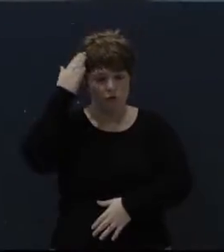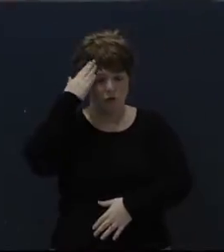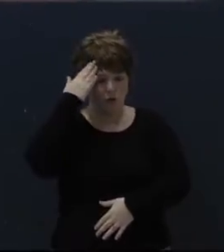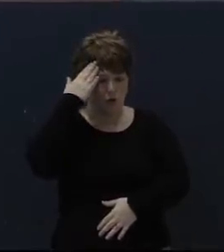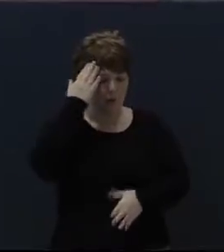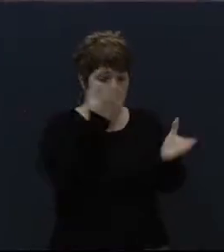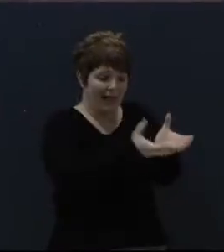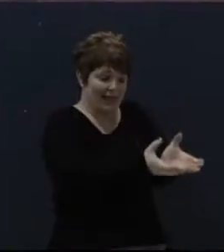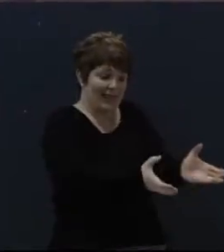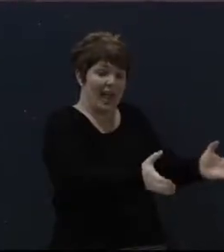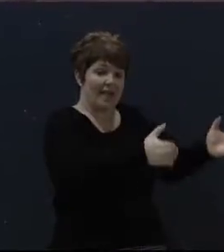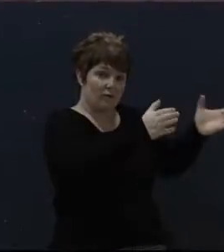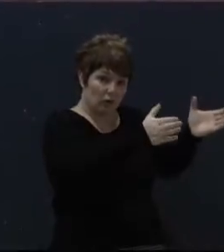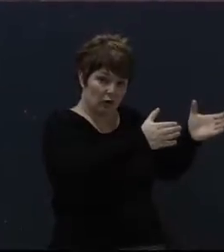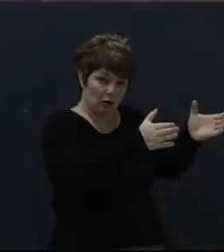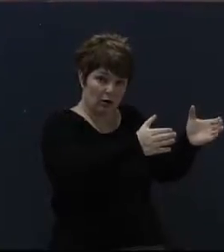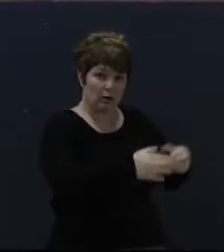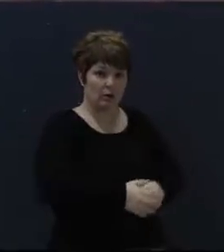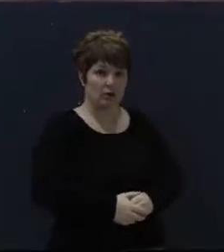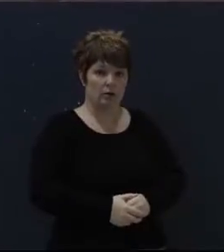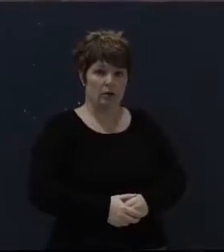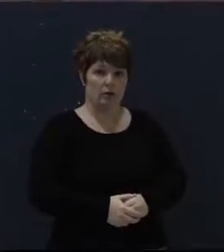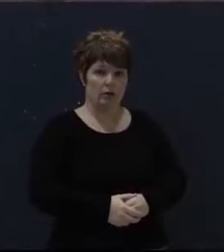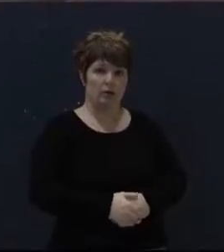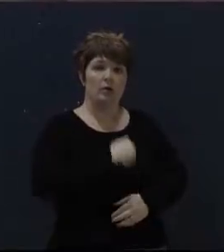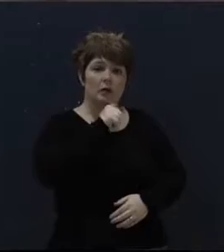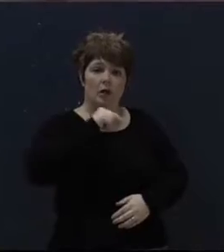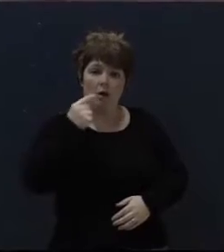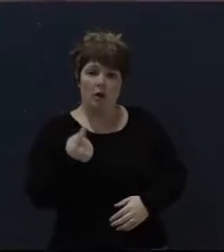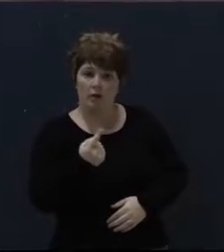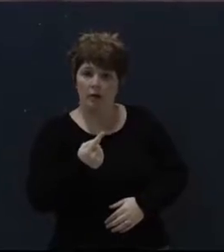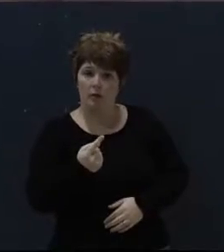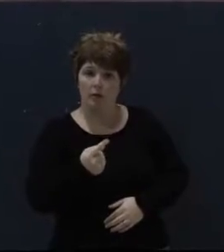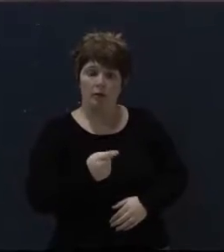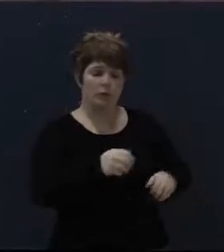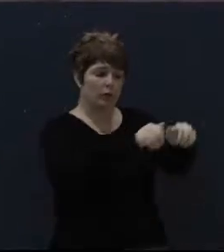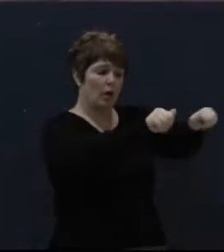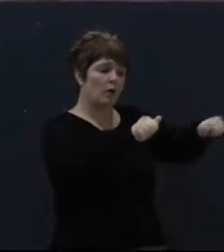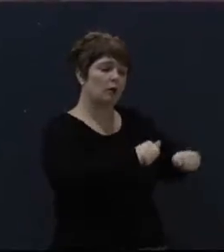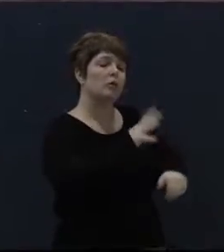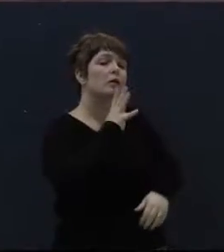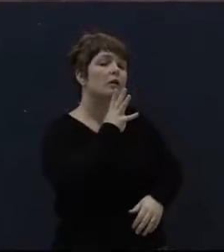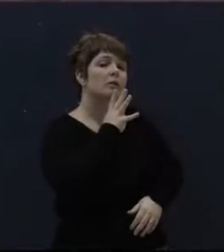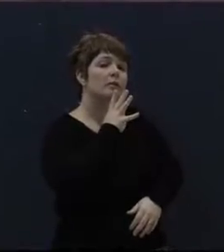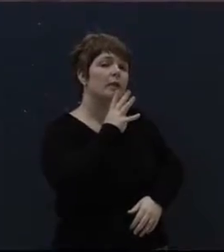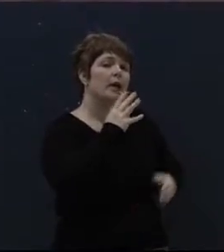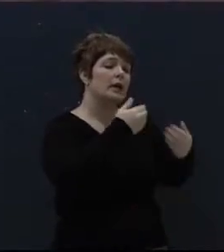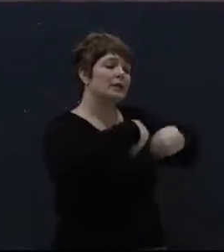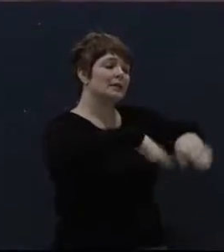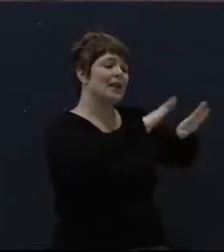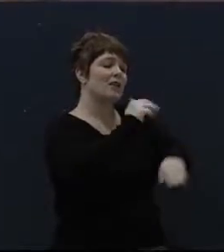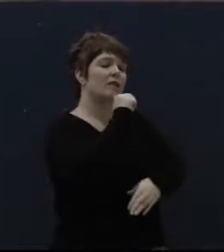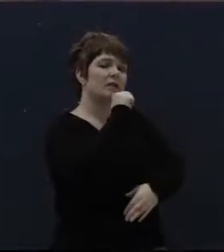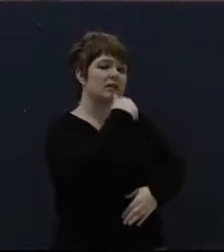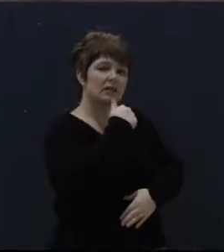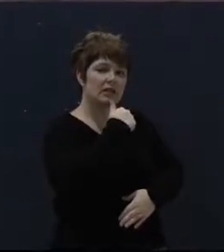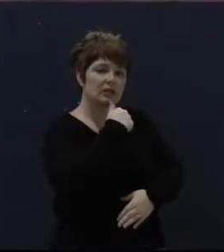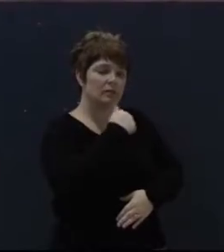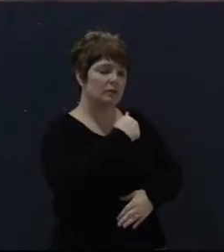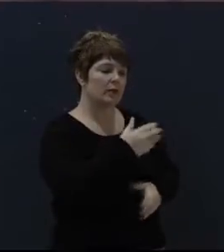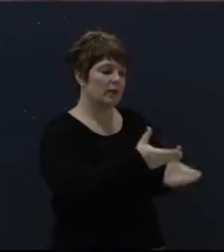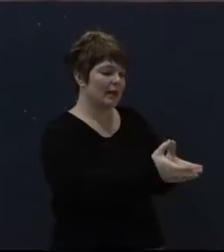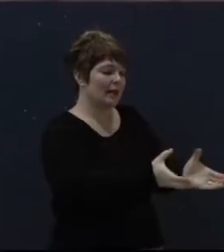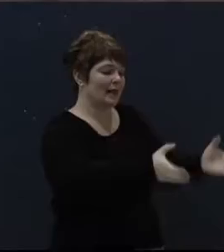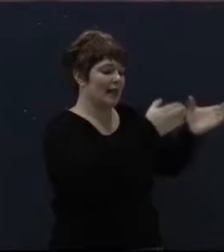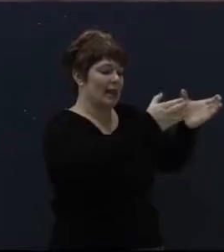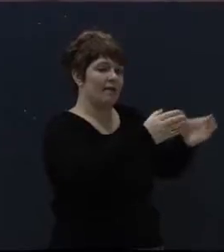labor, not only as the altar speaks of sacrifice and suffering, but that labor speaks of separation